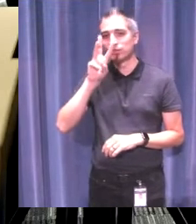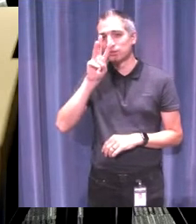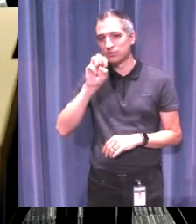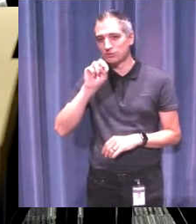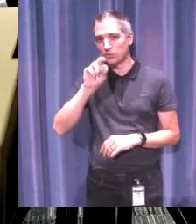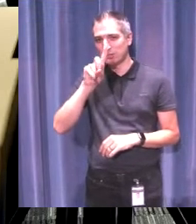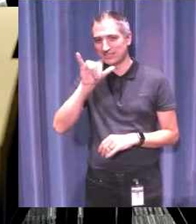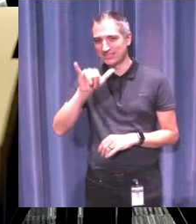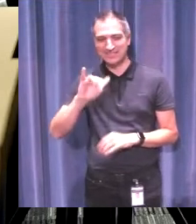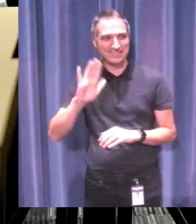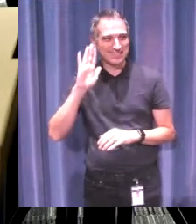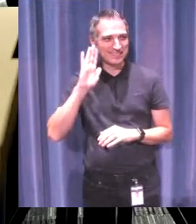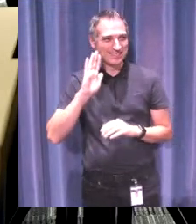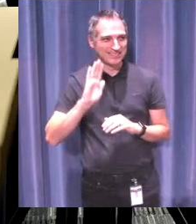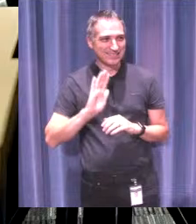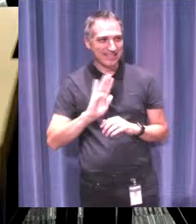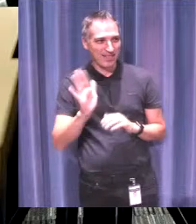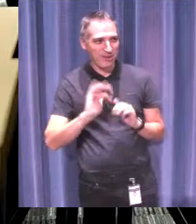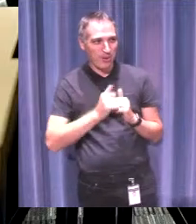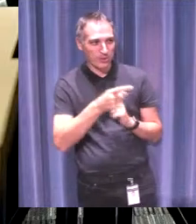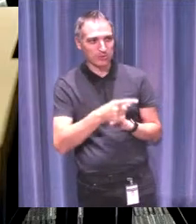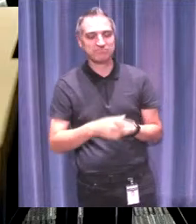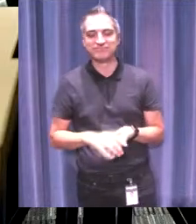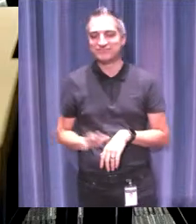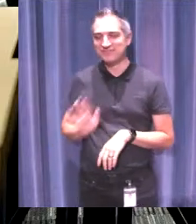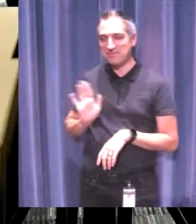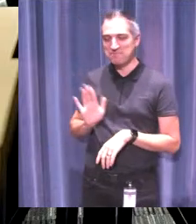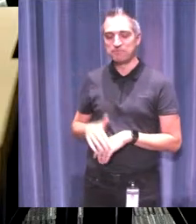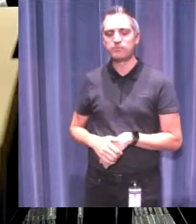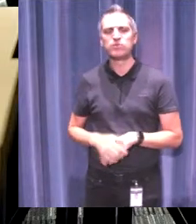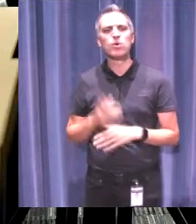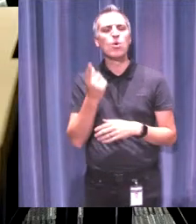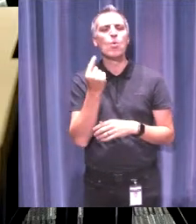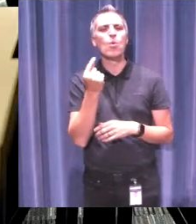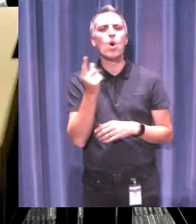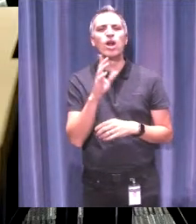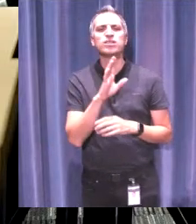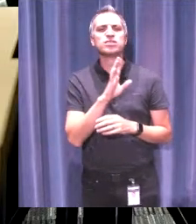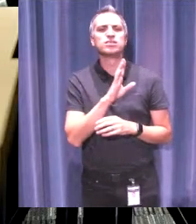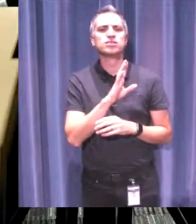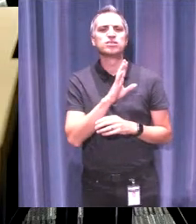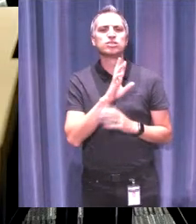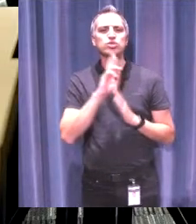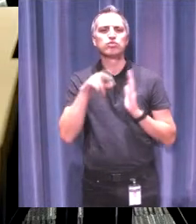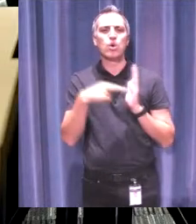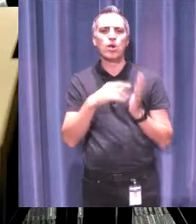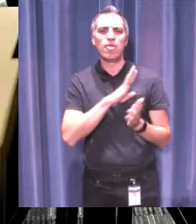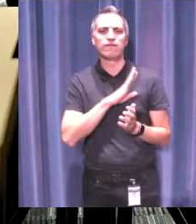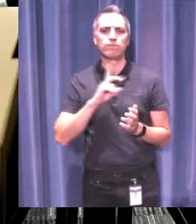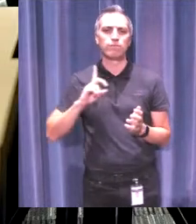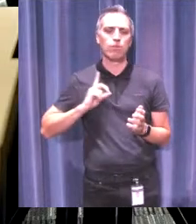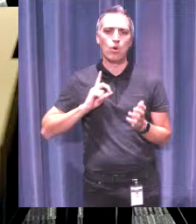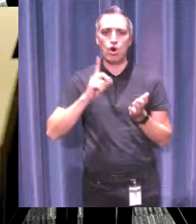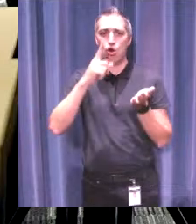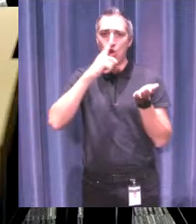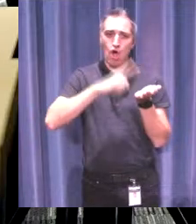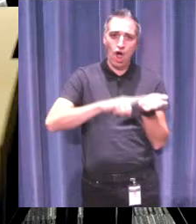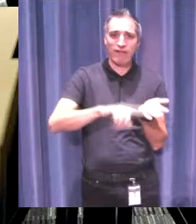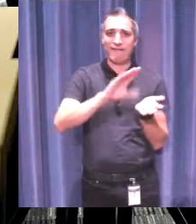Hi, how are you? Okay. What is the role of the Board Audit and Finance Committee? Oh,